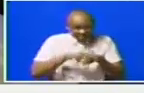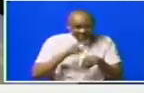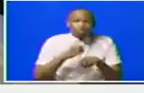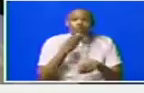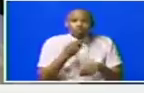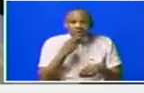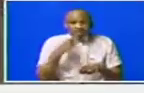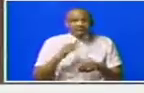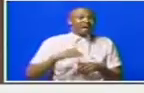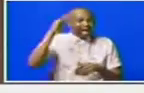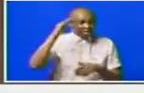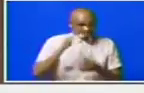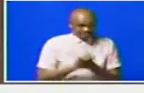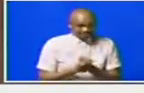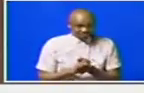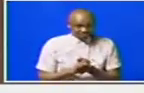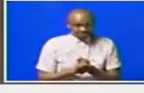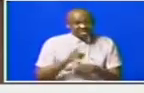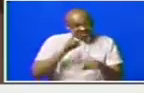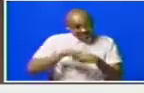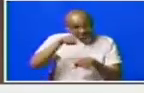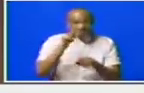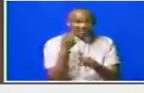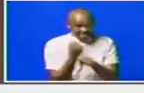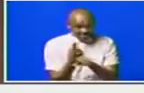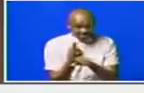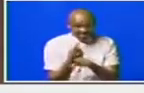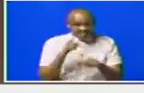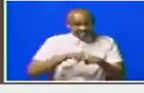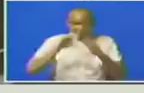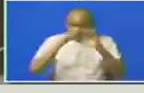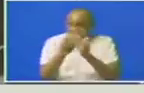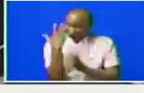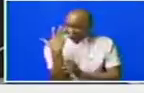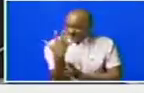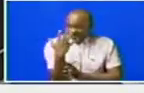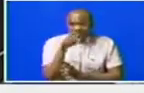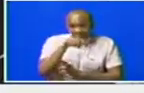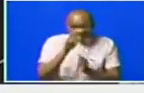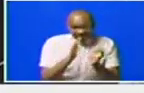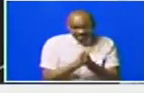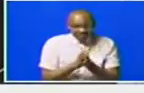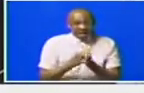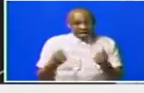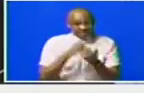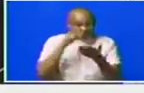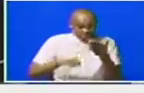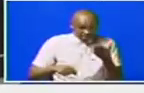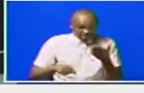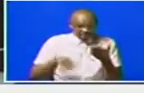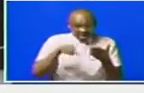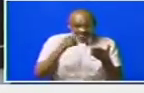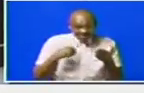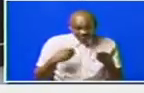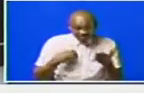would go very high. At the age of 11, while in class 5, Catherine suffered a major incident that landed her